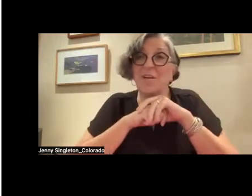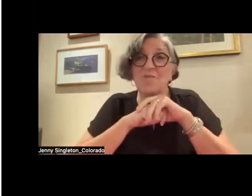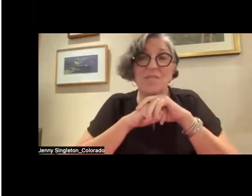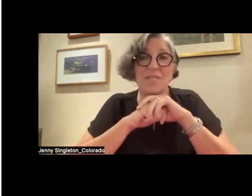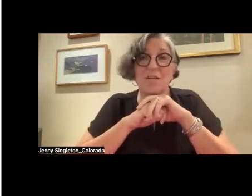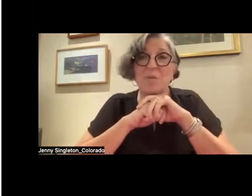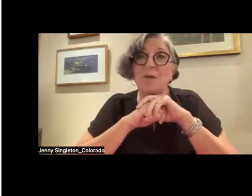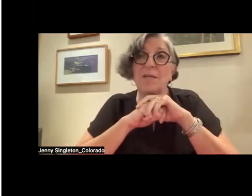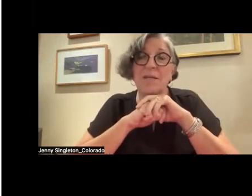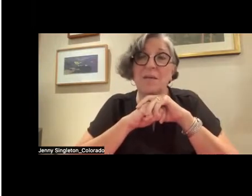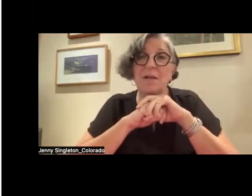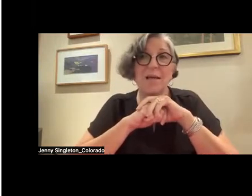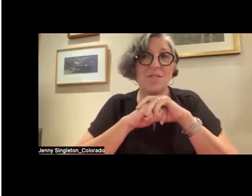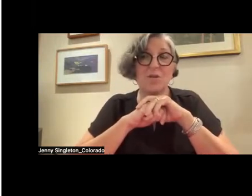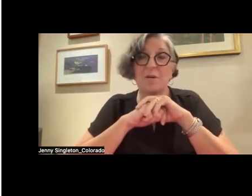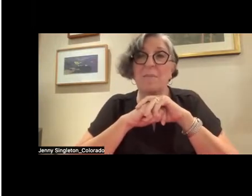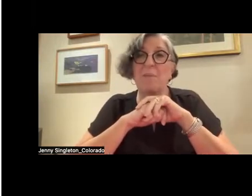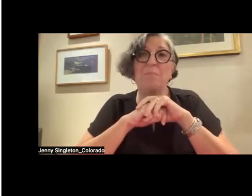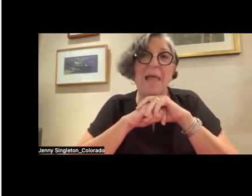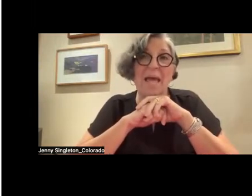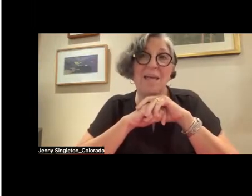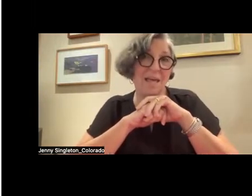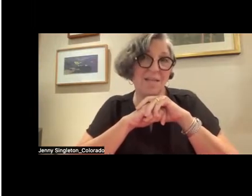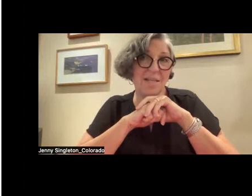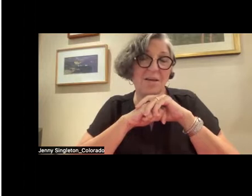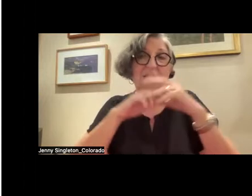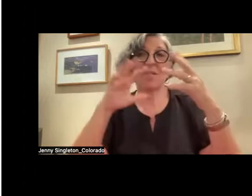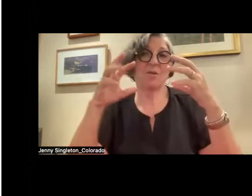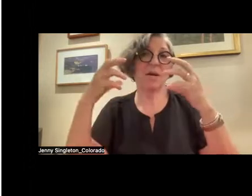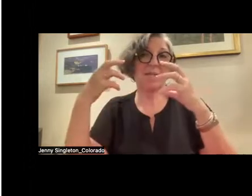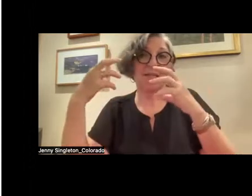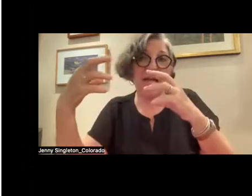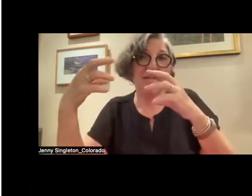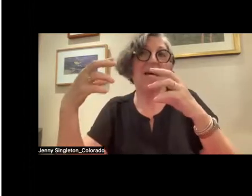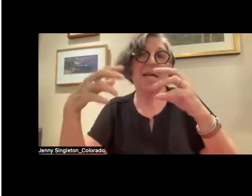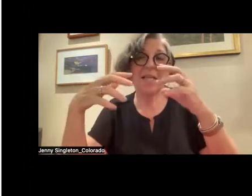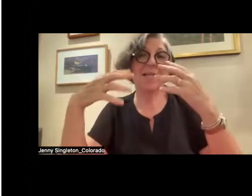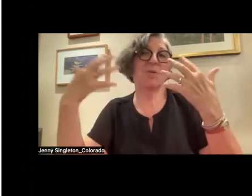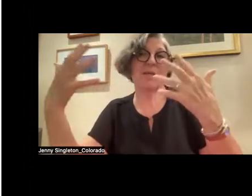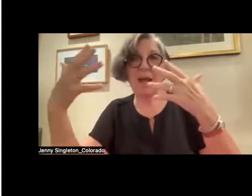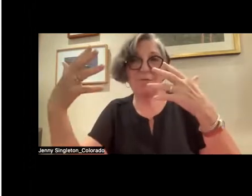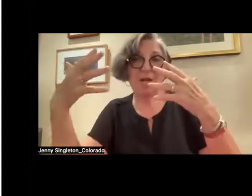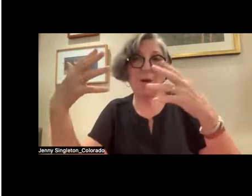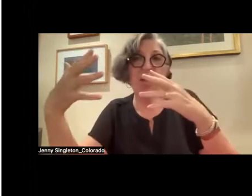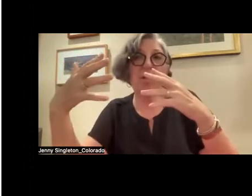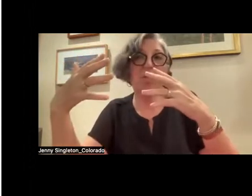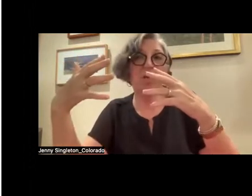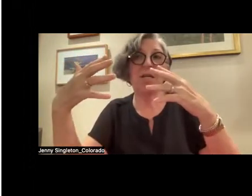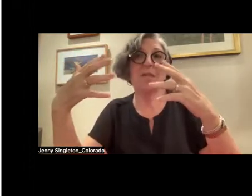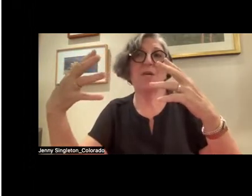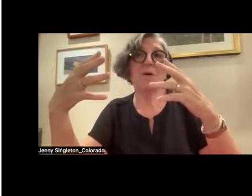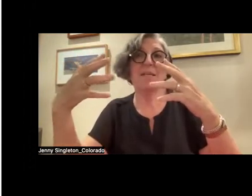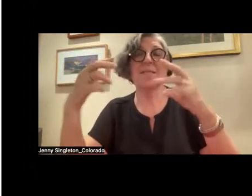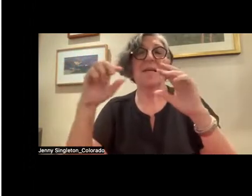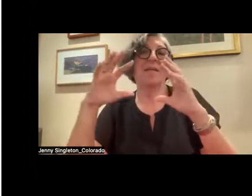a very interesting documentary that came out last year about Black ASL. And so a signing dialect within an African-American